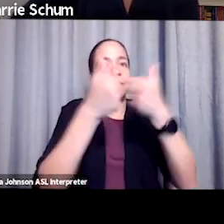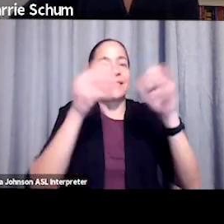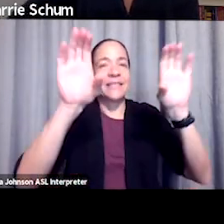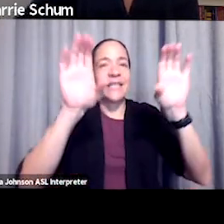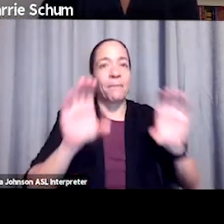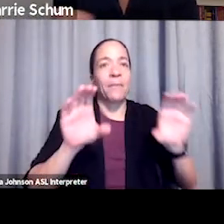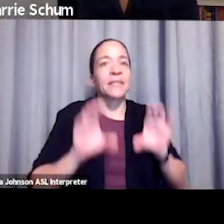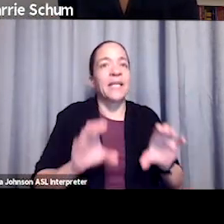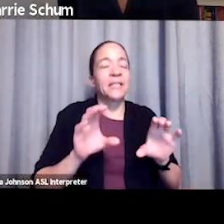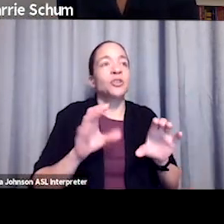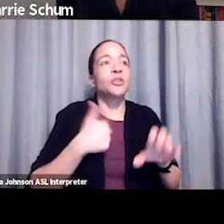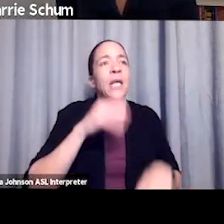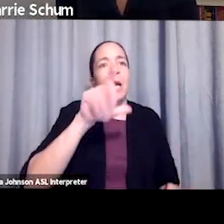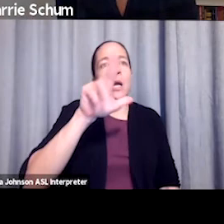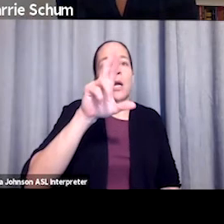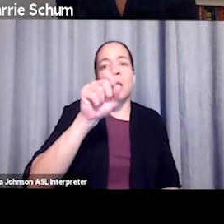there are seven